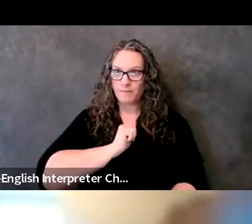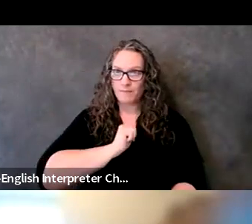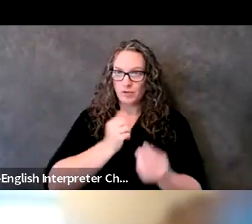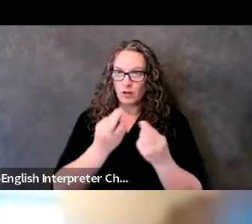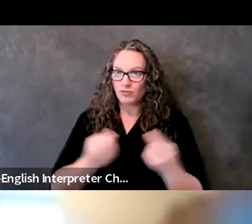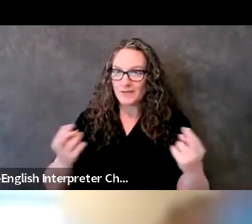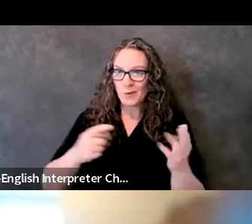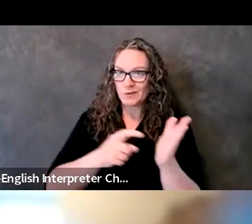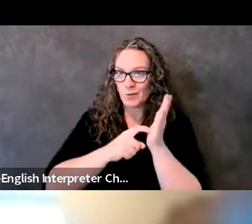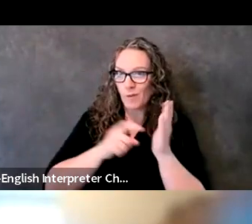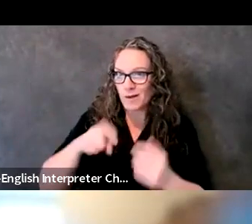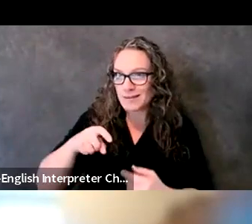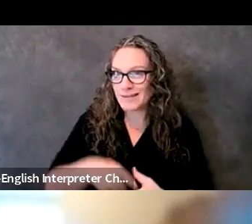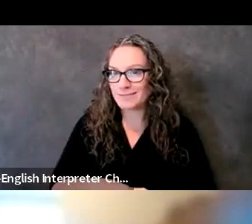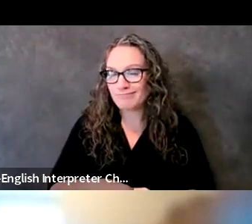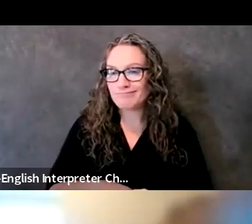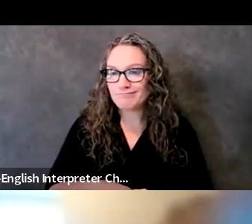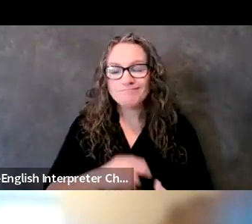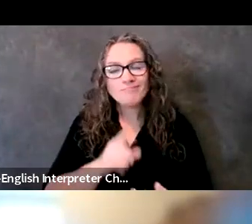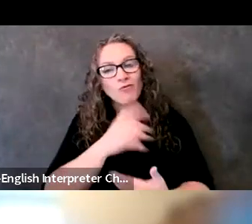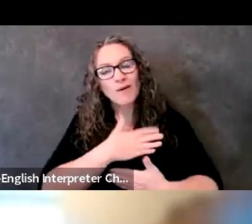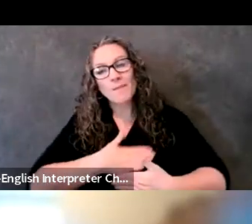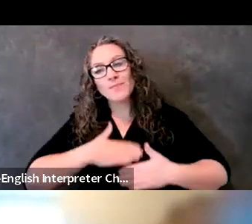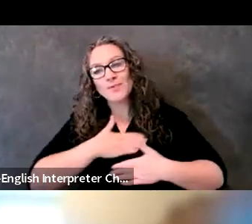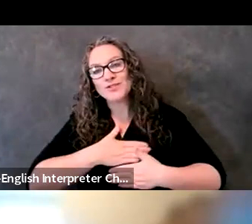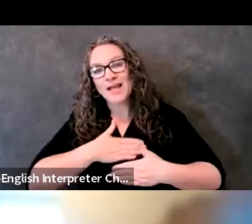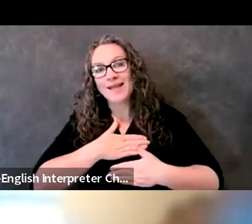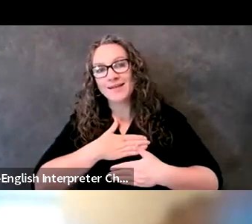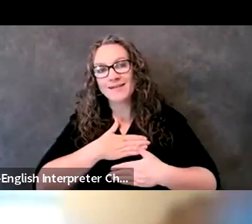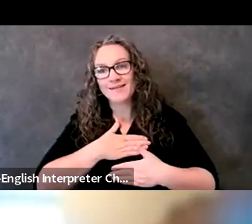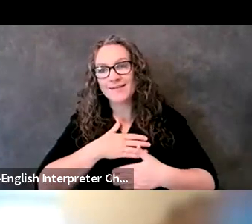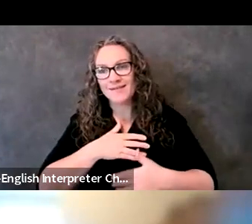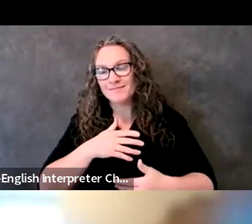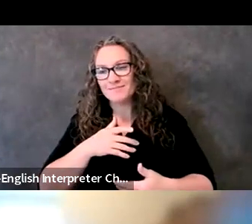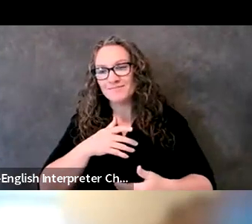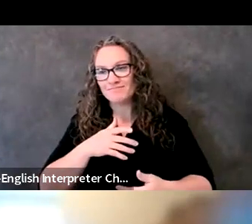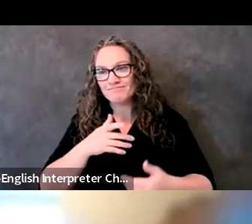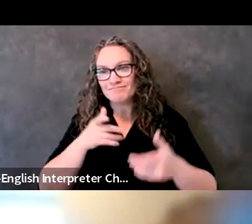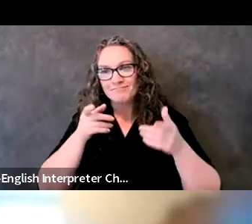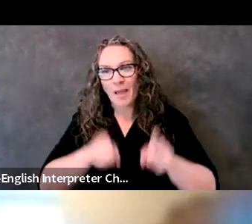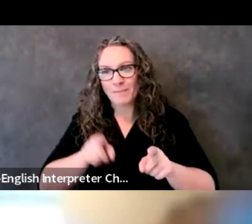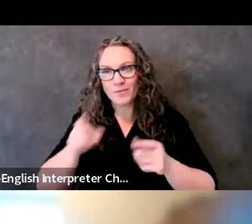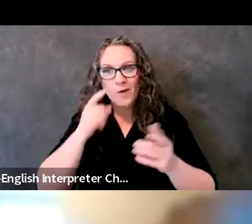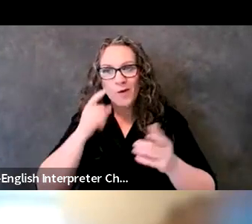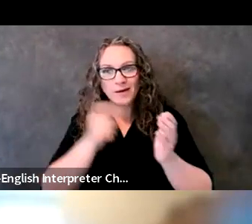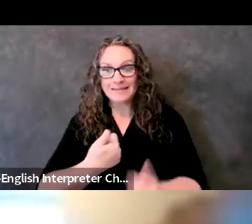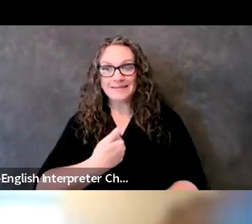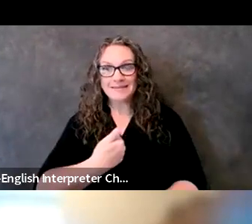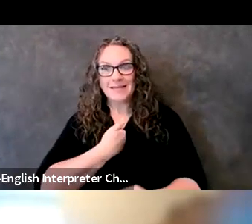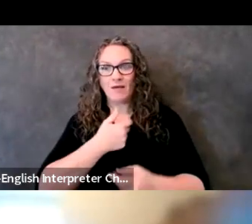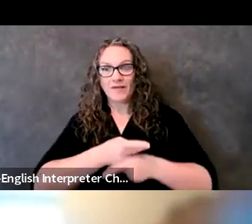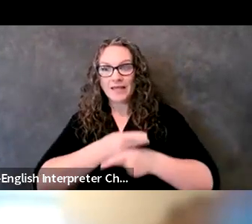are needed. So yeah, I really appreciate you identifying that self-care, that also those